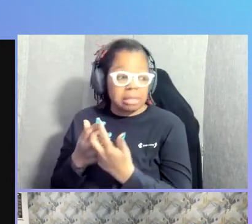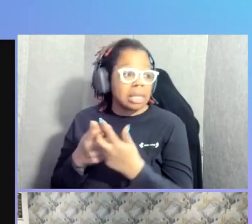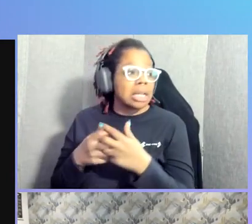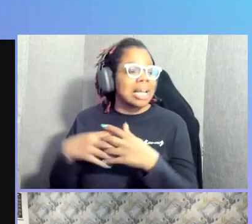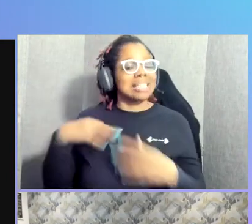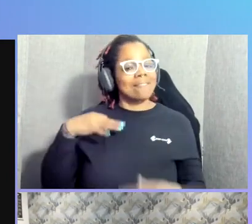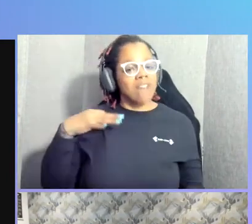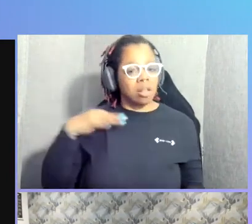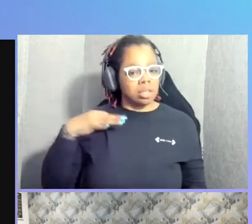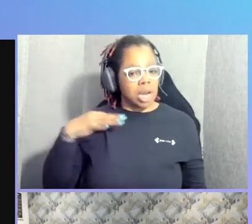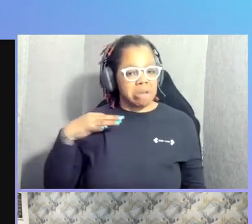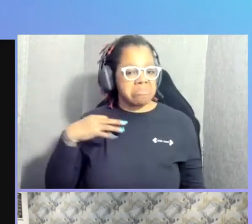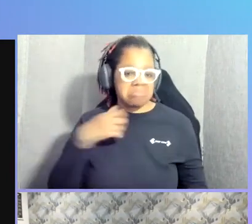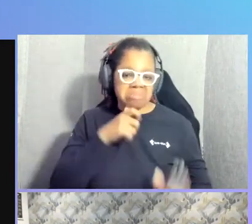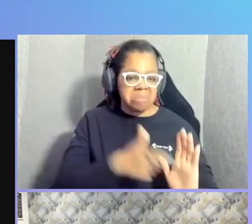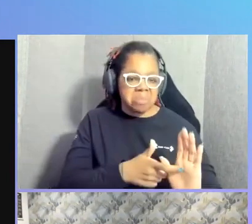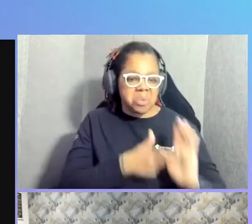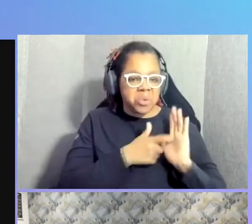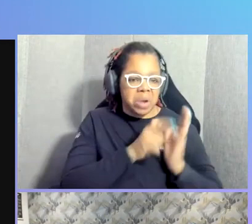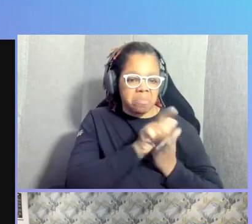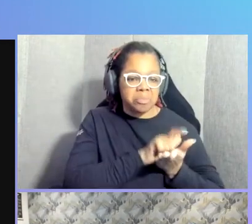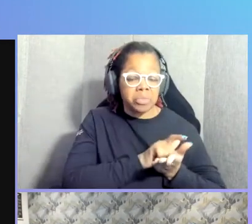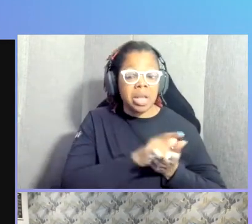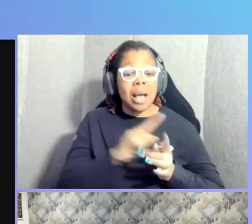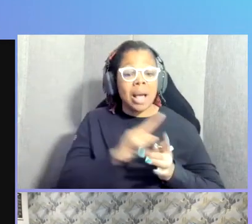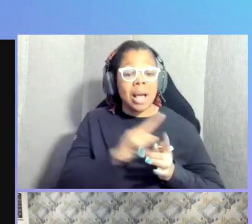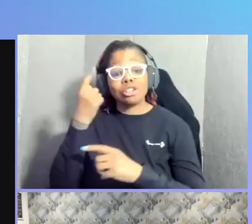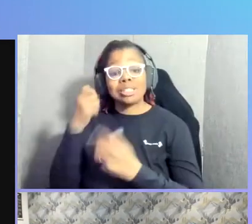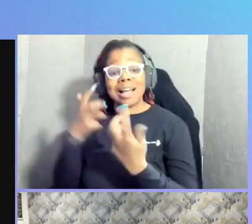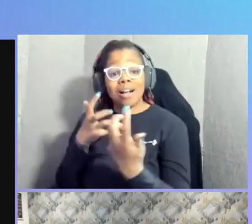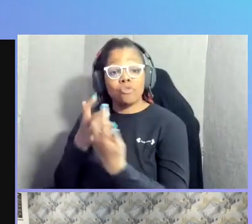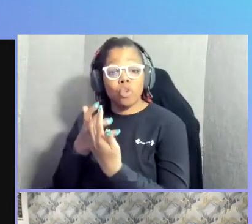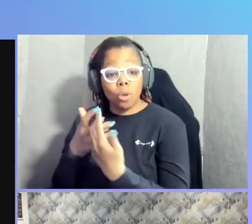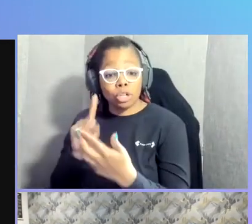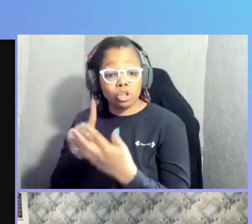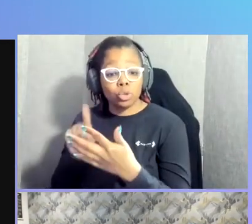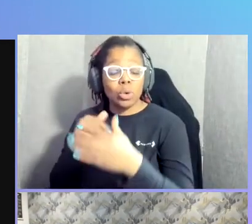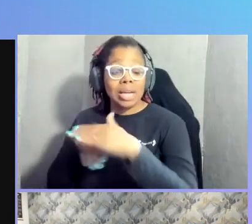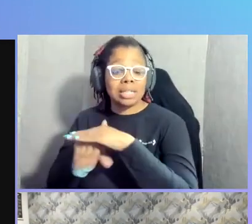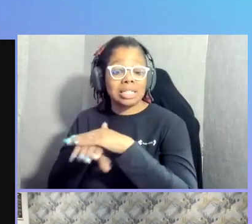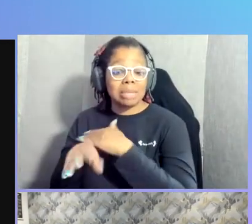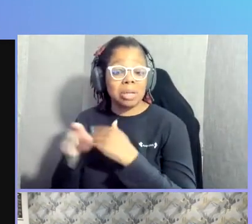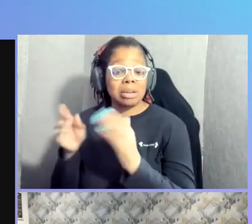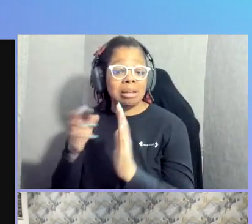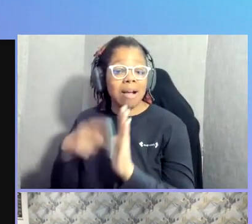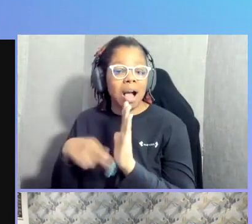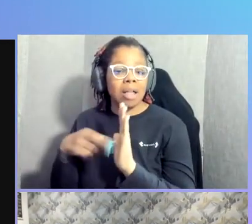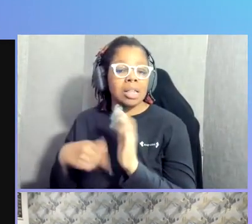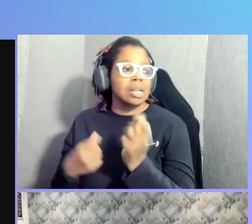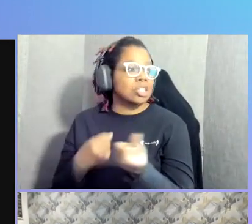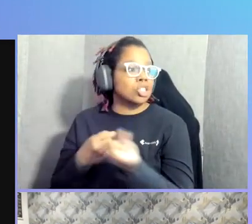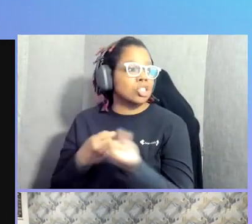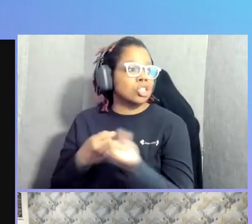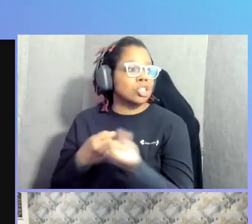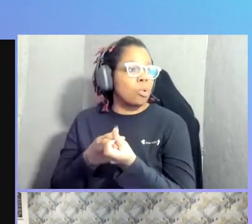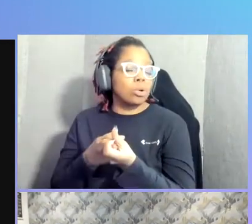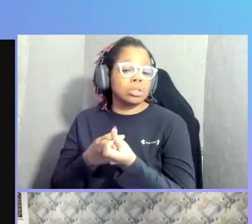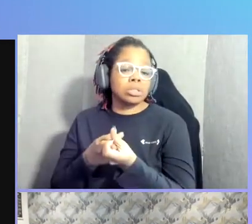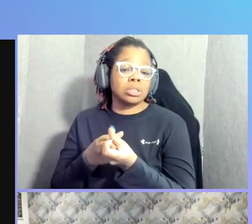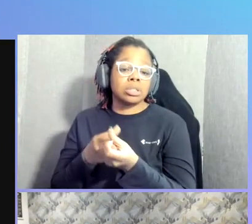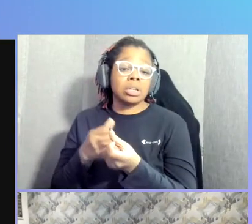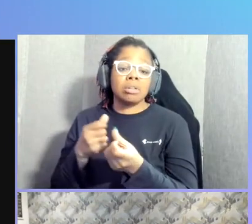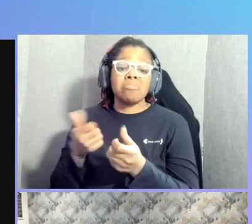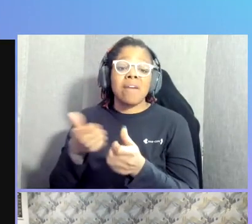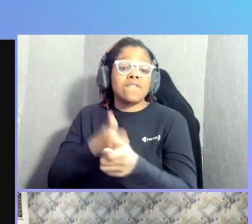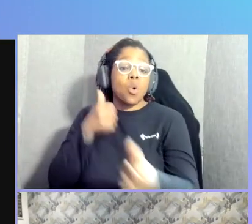voluntary thing. However, conforming to accessibility guidelines supports avoiding potential lawsuits because